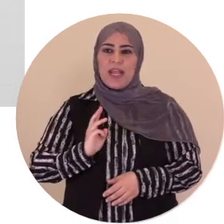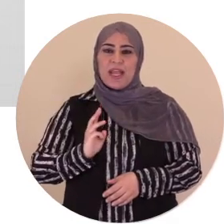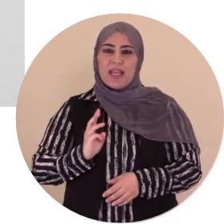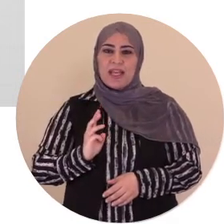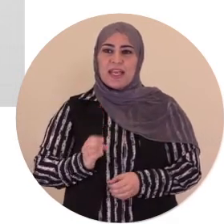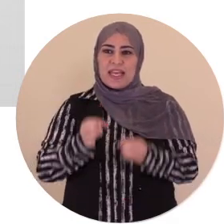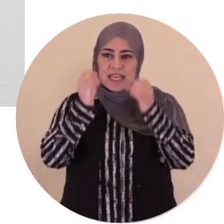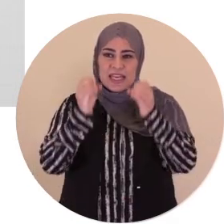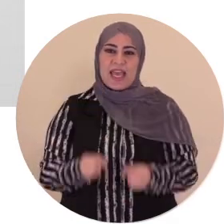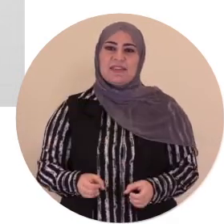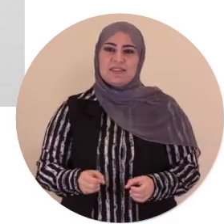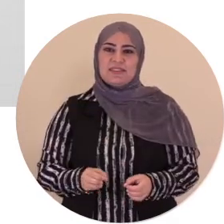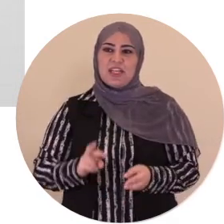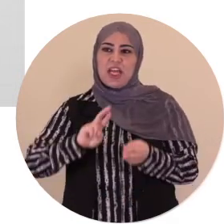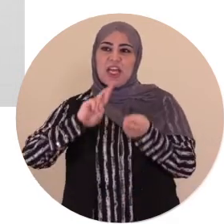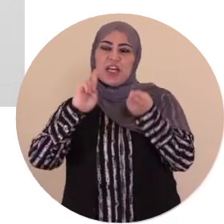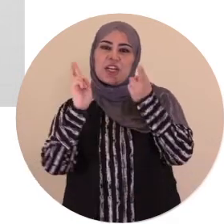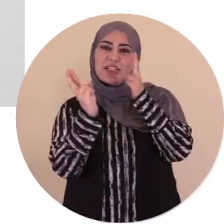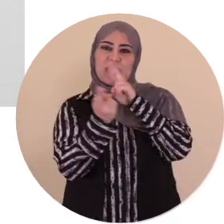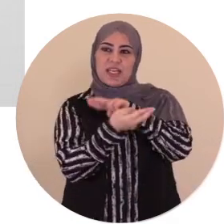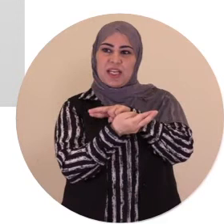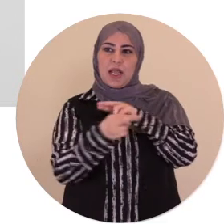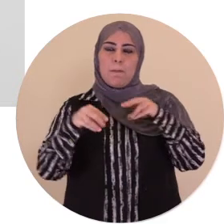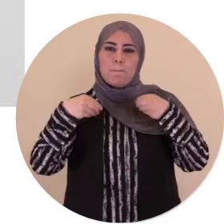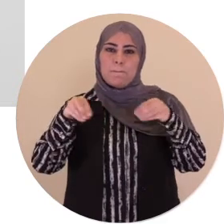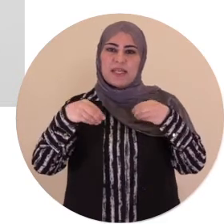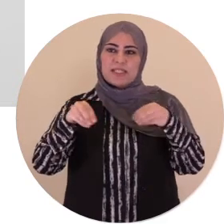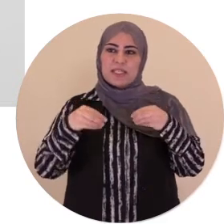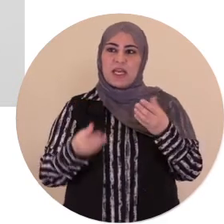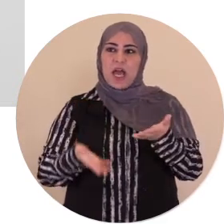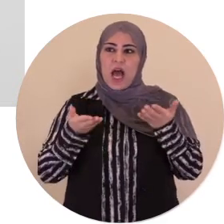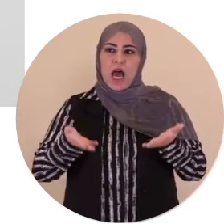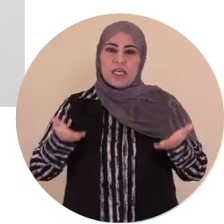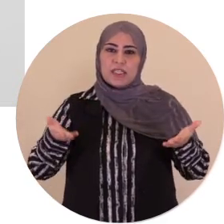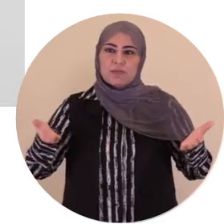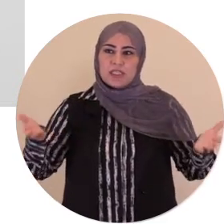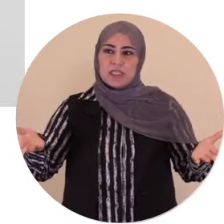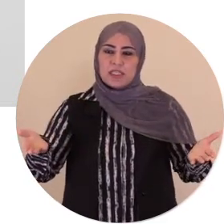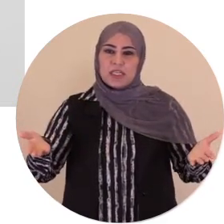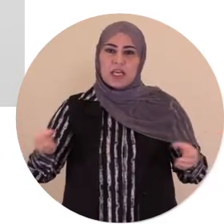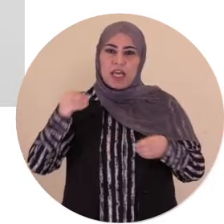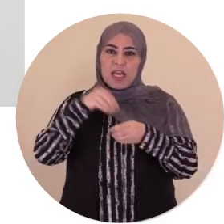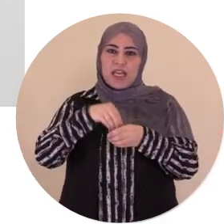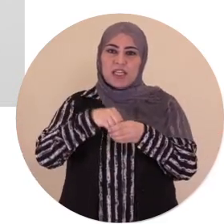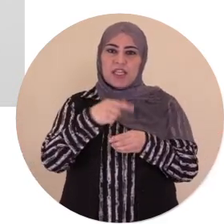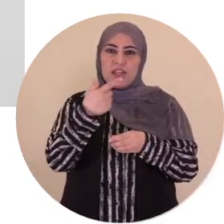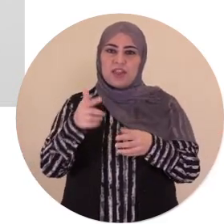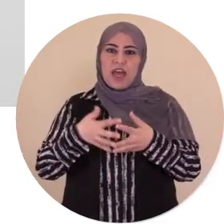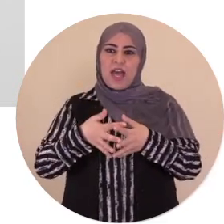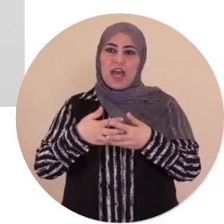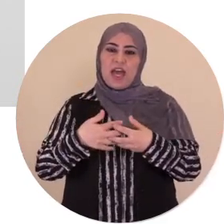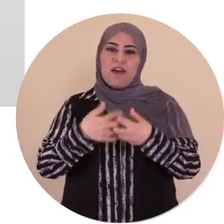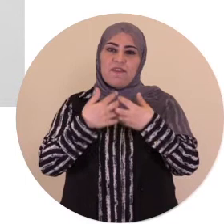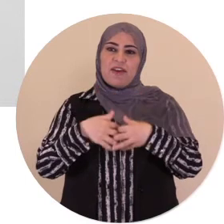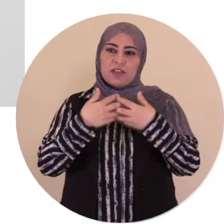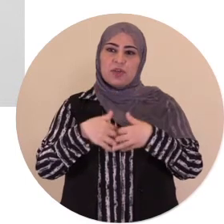plastic items in the factory. All you have to do if you get stuck is to simply find the parts of the sentence.